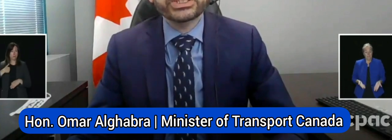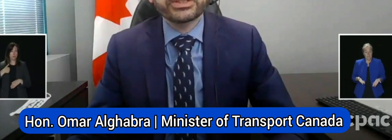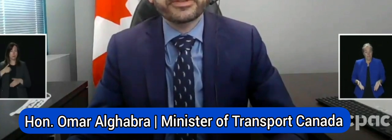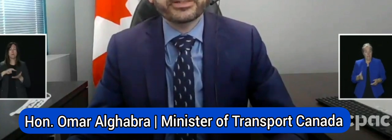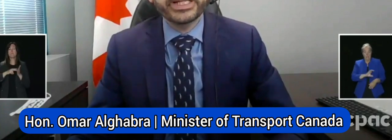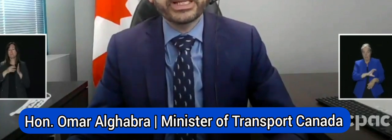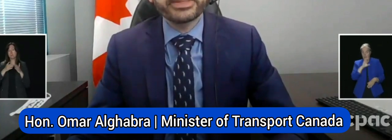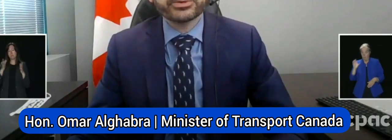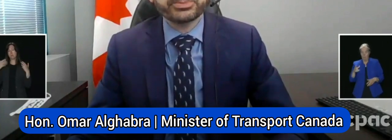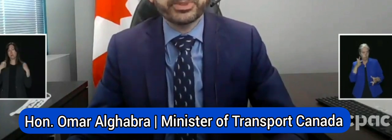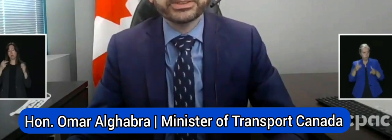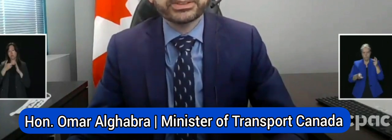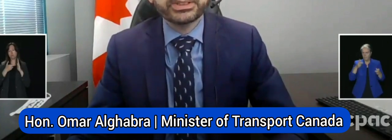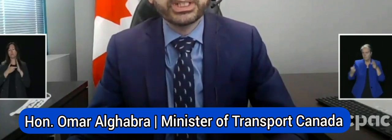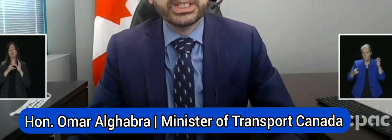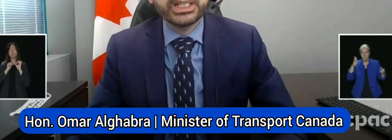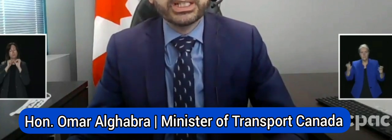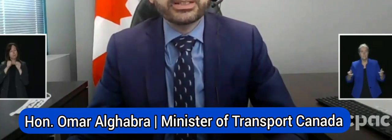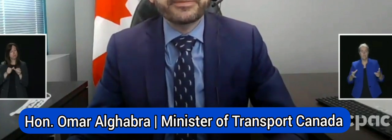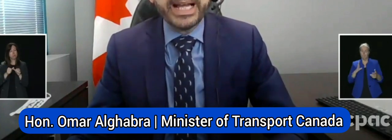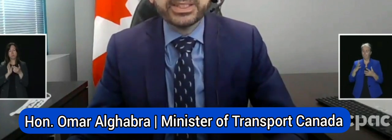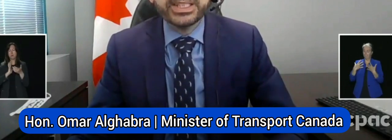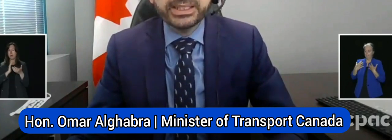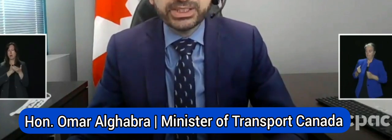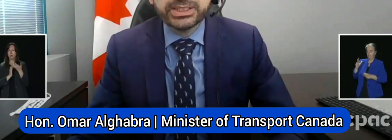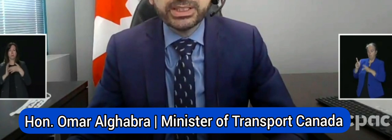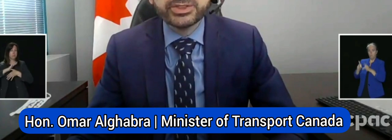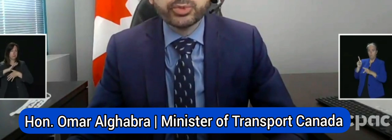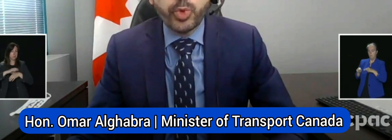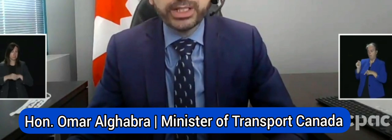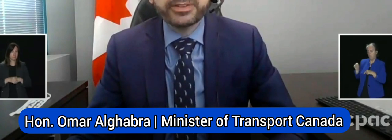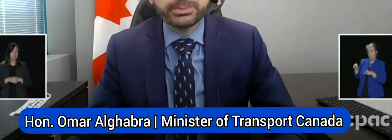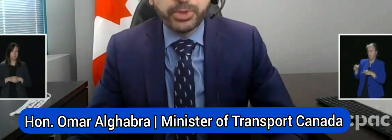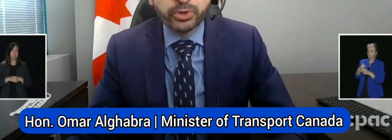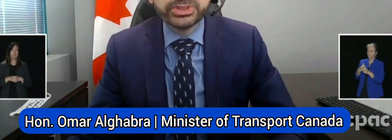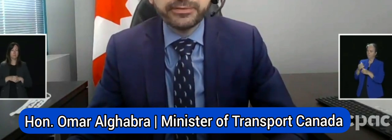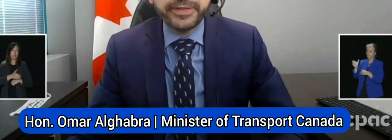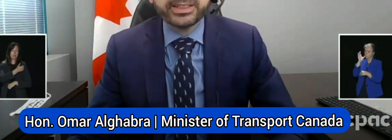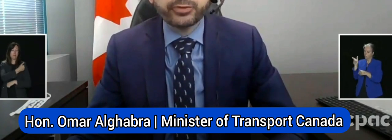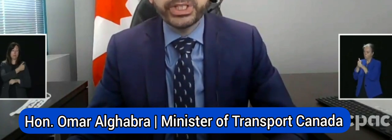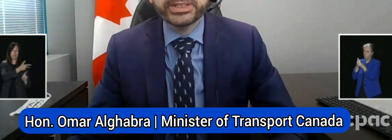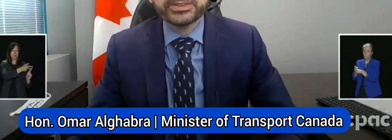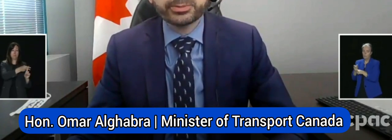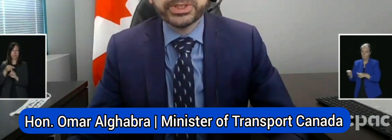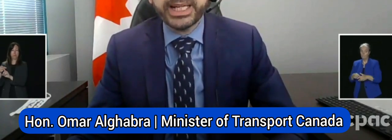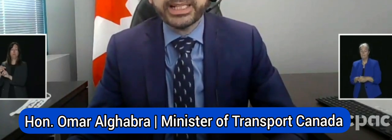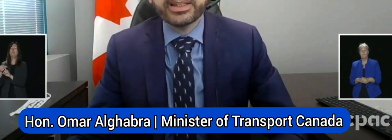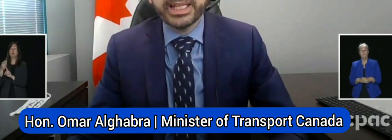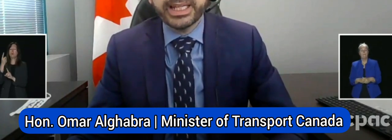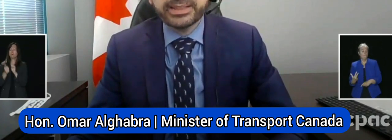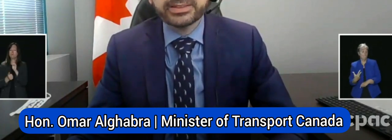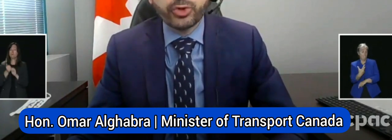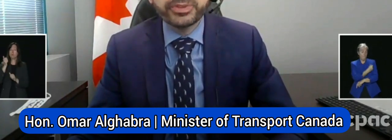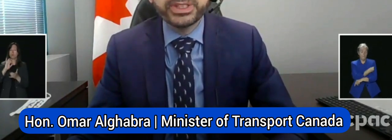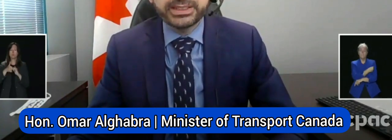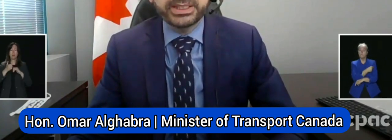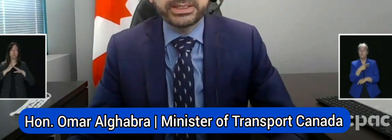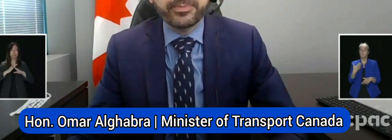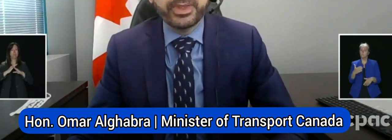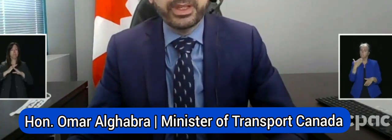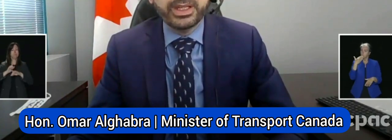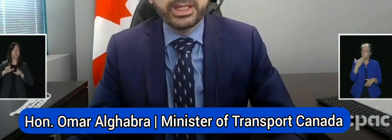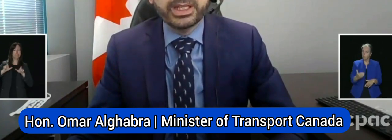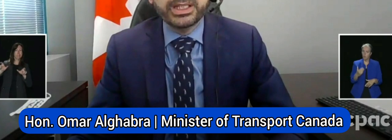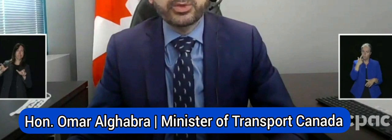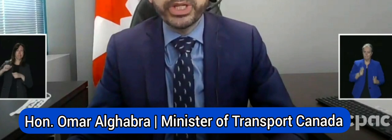the foundation of our pandemic response. Vaccination is one of the most effective ways to protect against